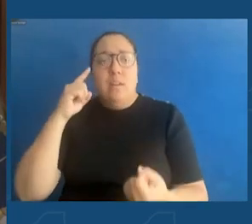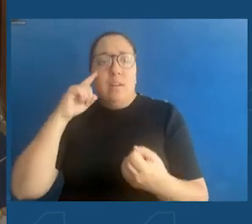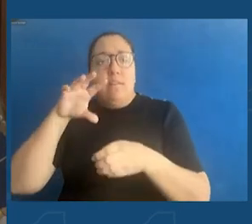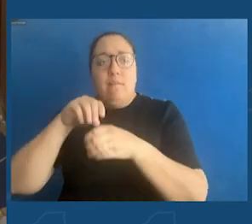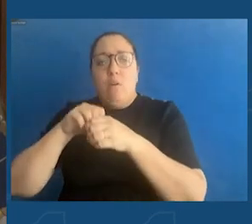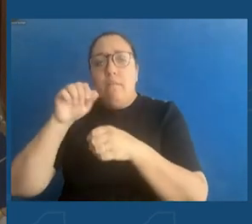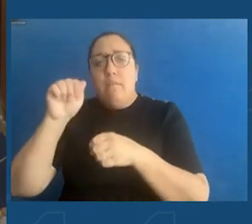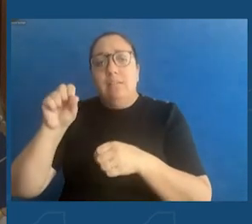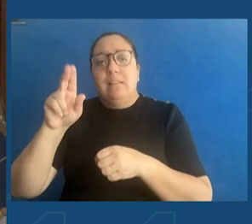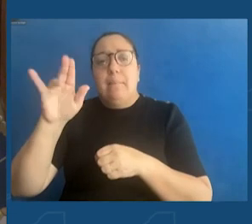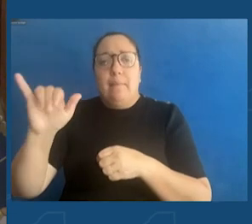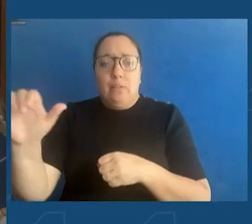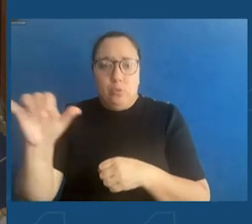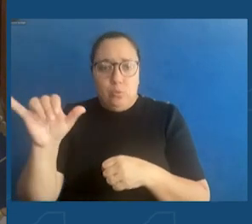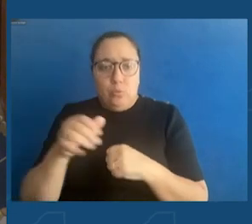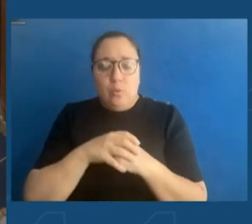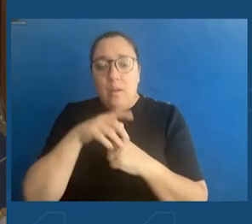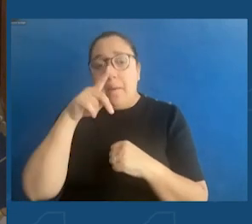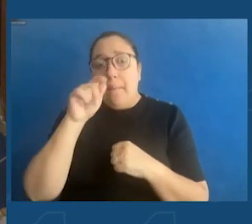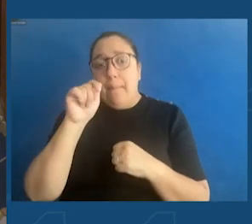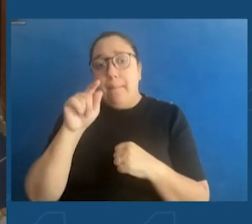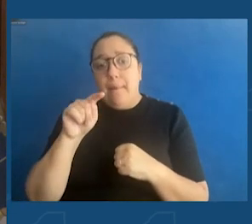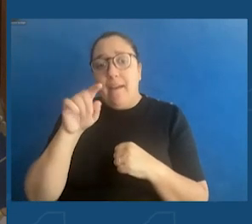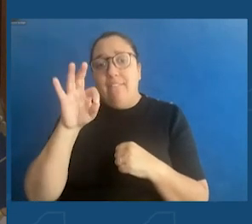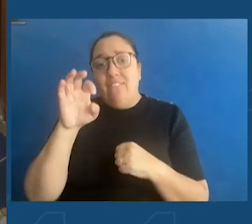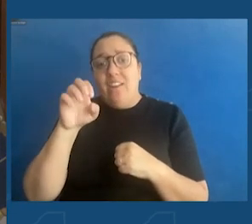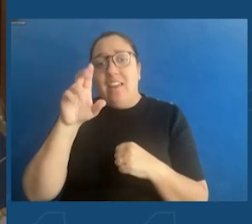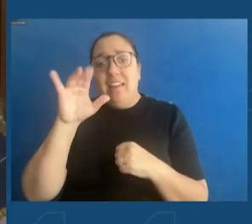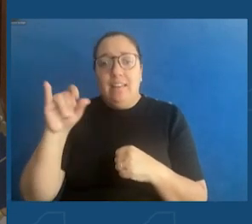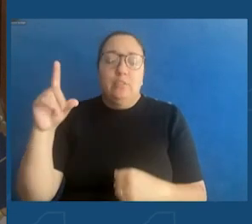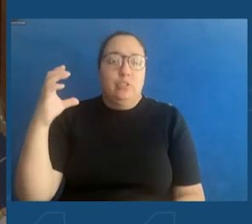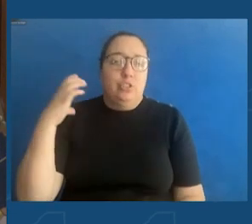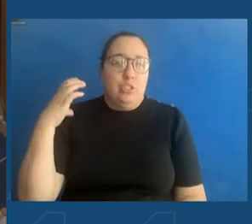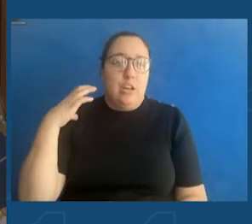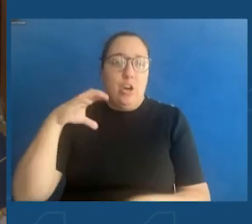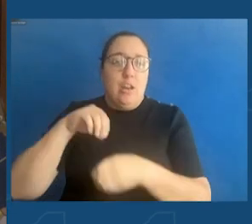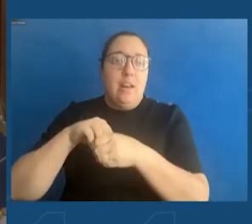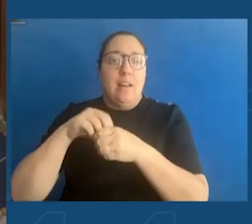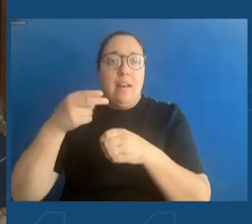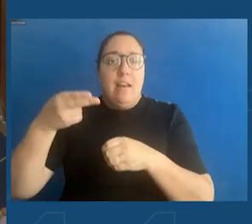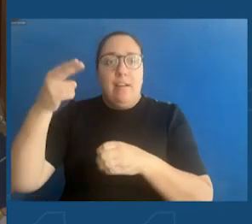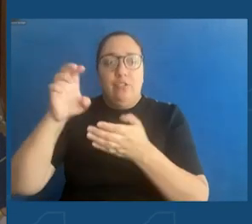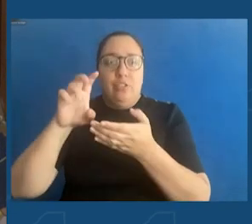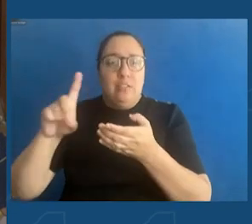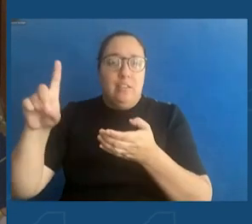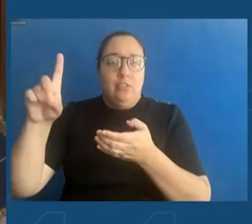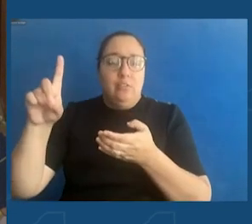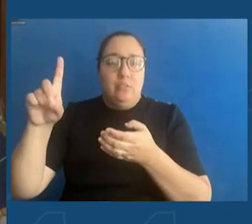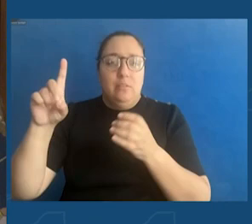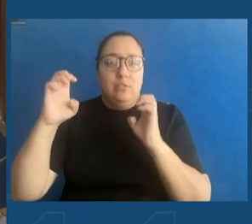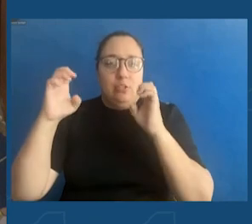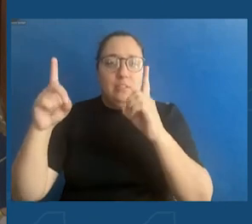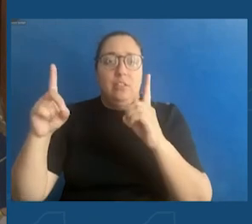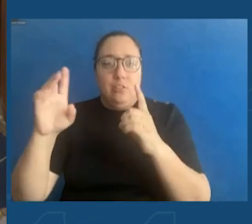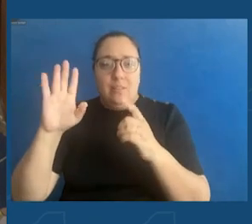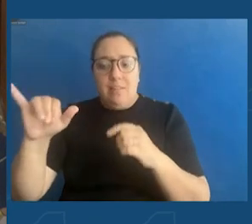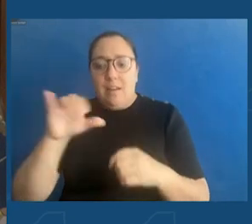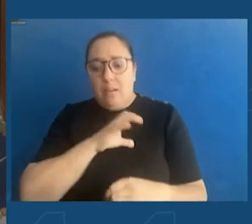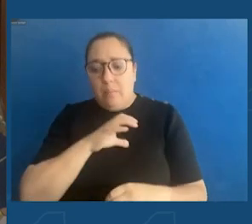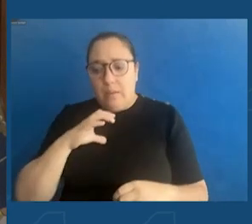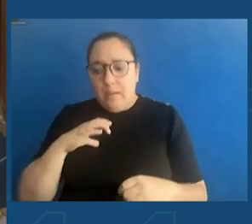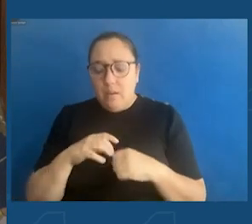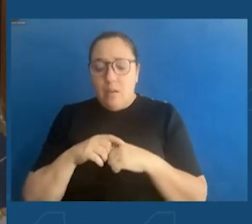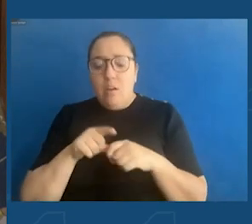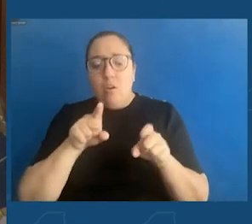much. Pat Fahey is also the chair of the Assembly Higher Education Committee. He's been very involved in this as well. We also